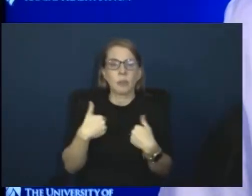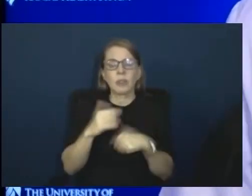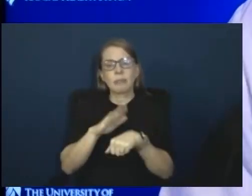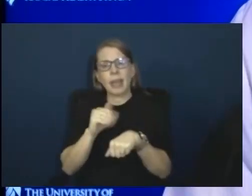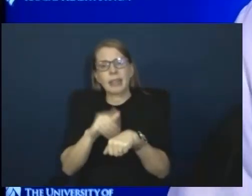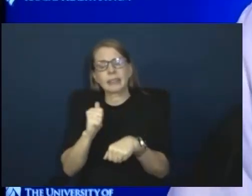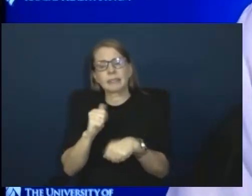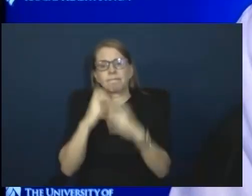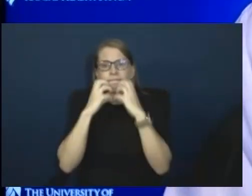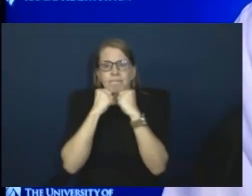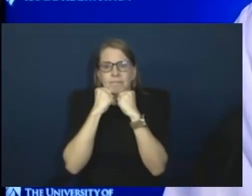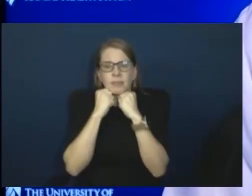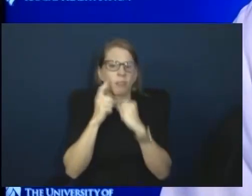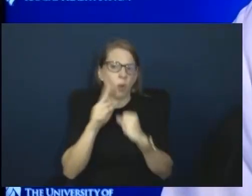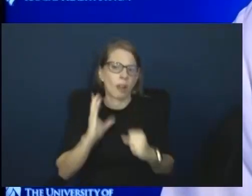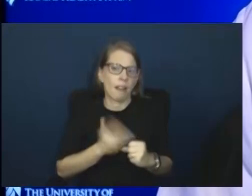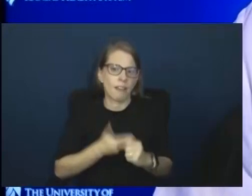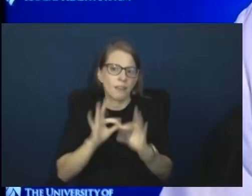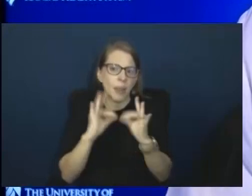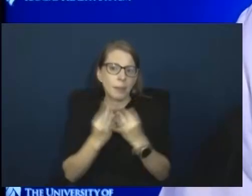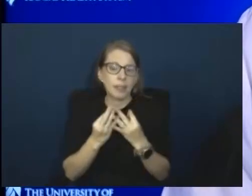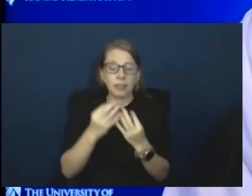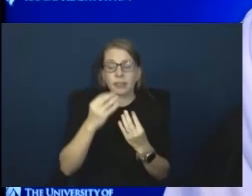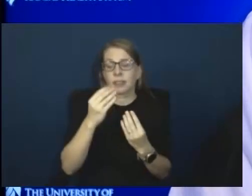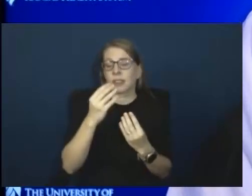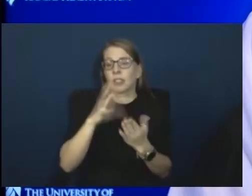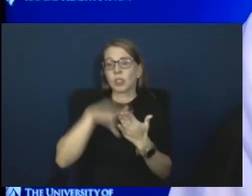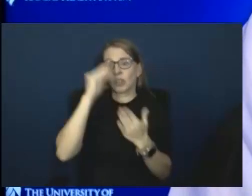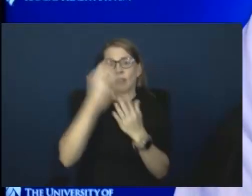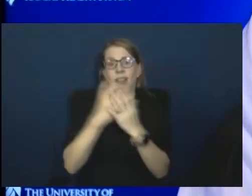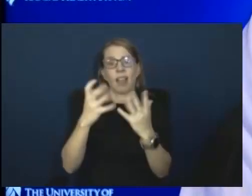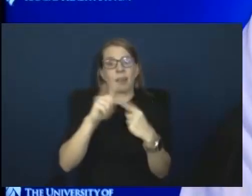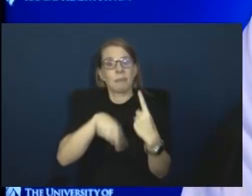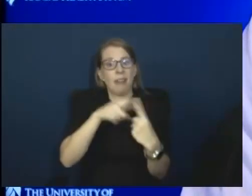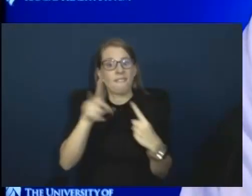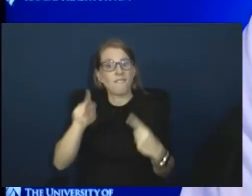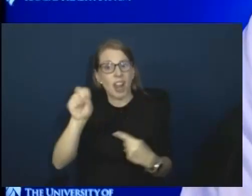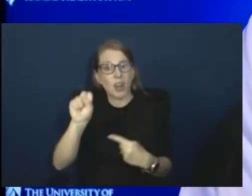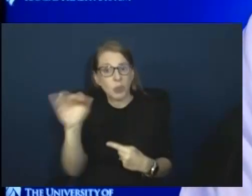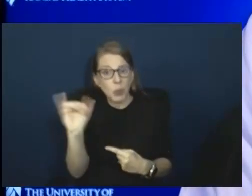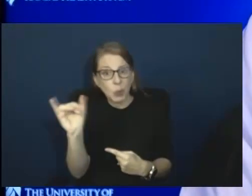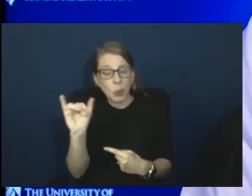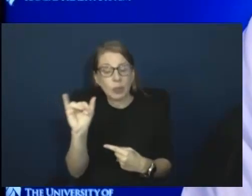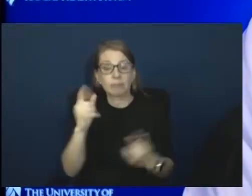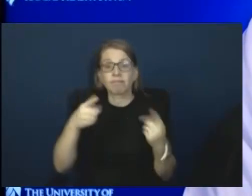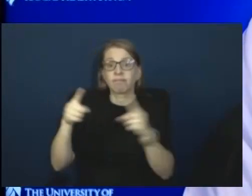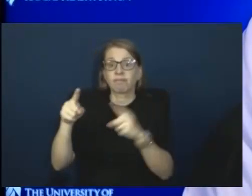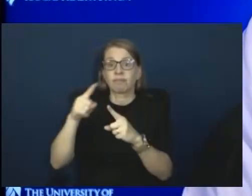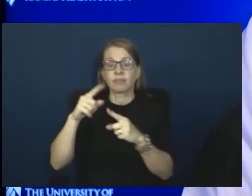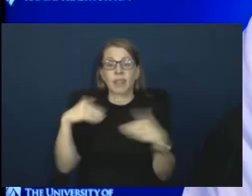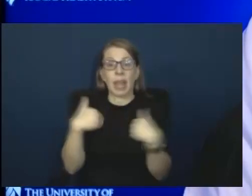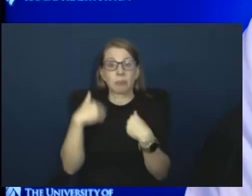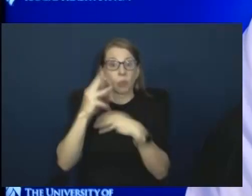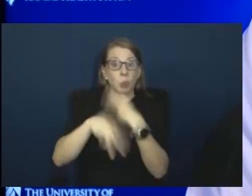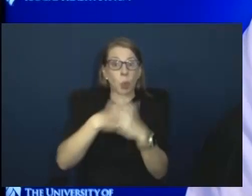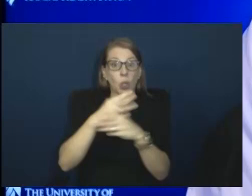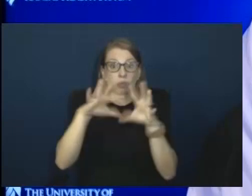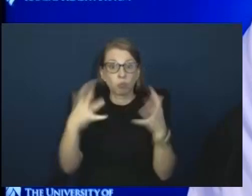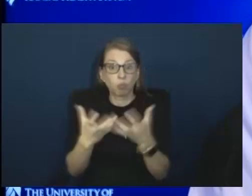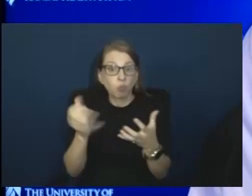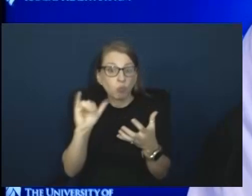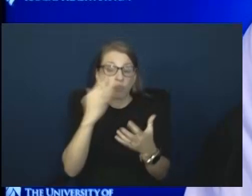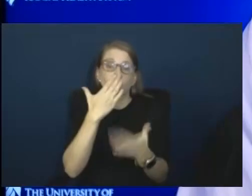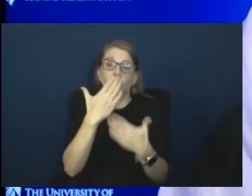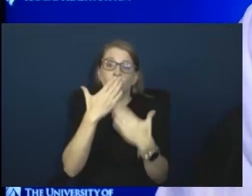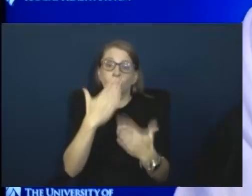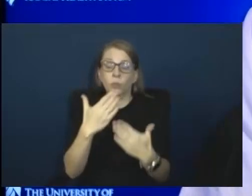information about the virus as well, and kind of what is going on in the animal world. So I really want to wholeheartedly thank our guests and would love to have